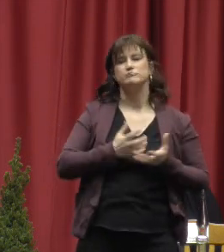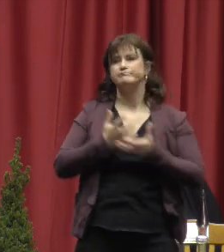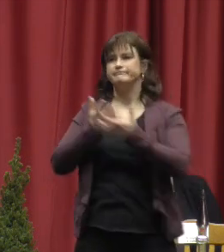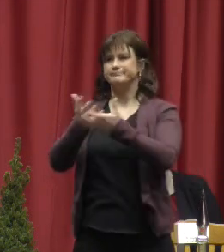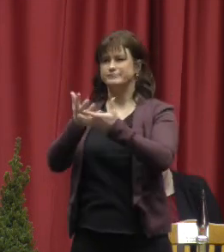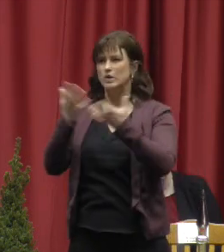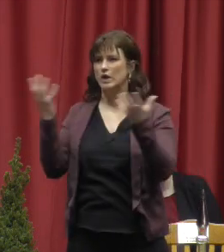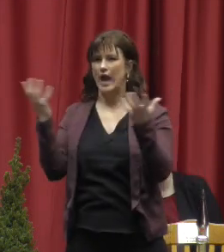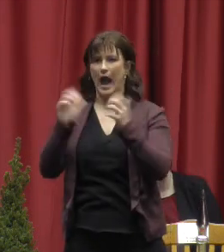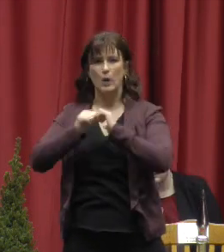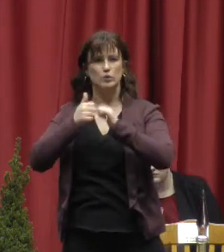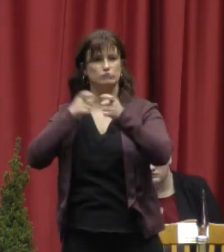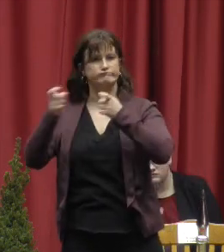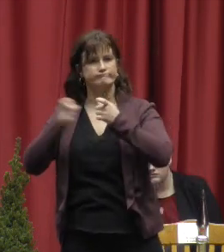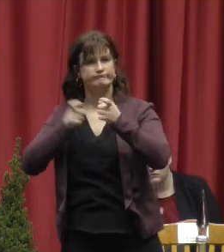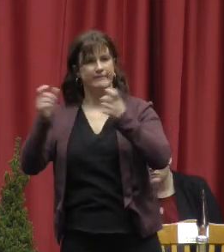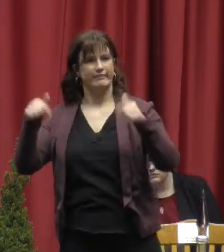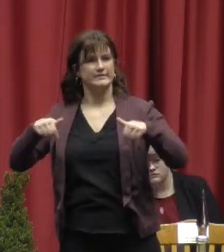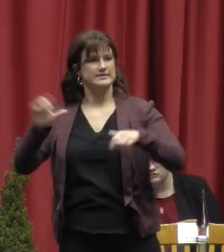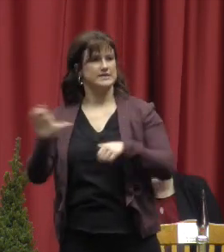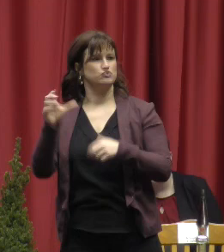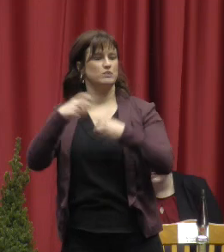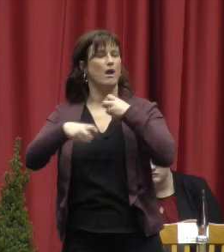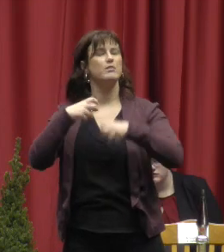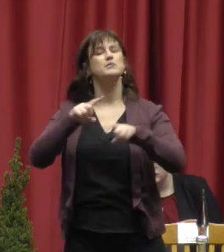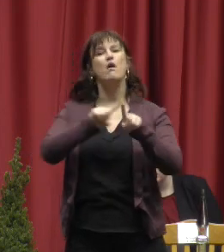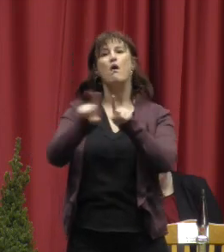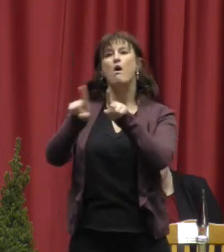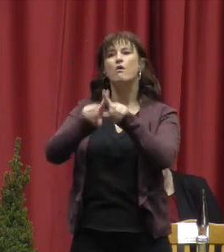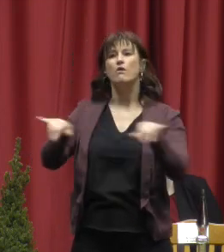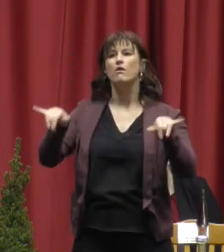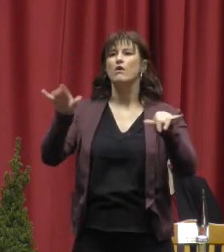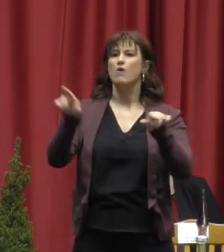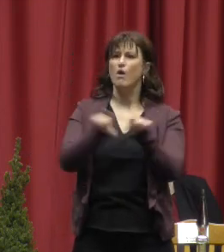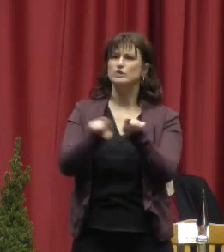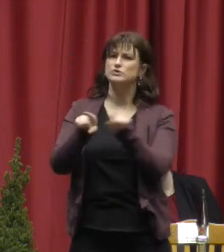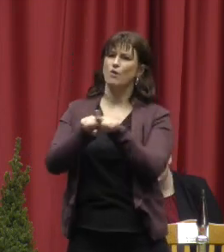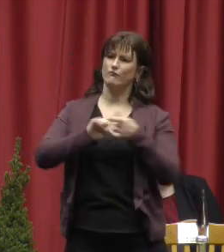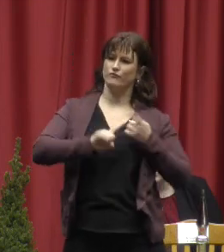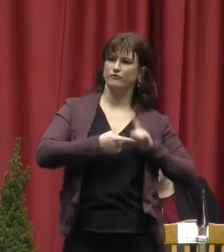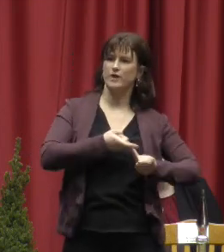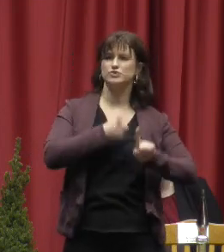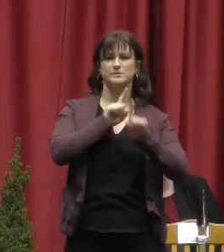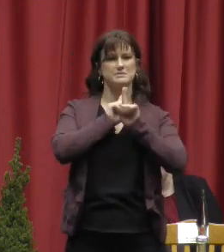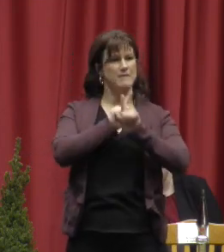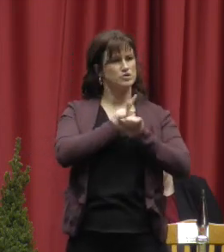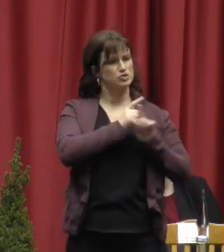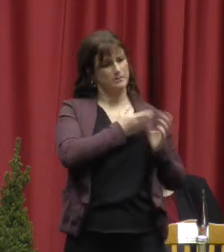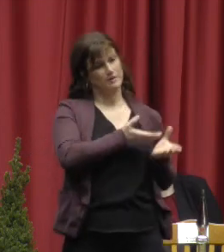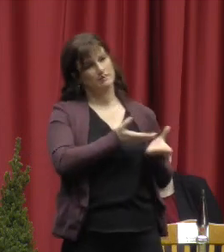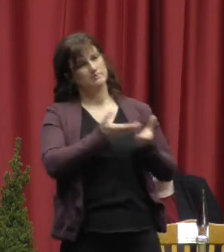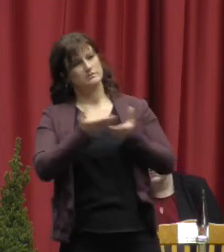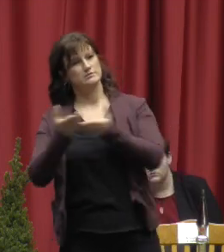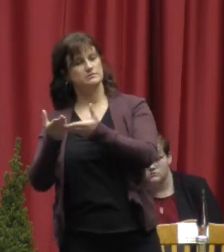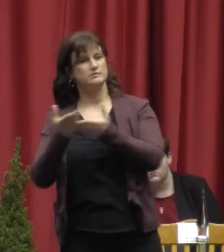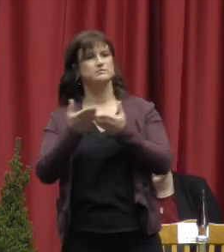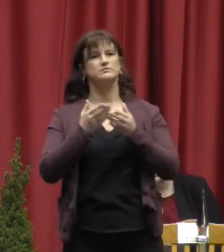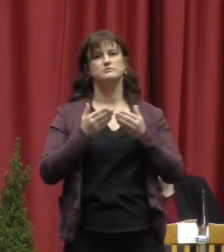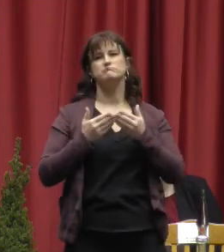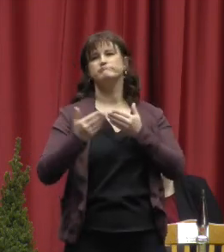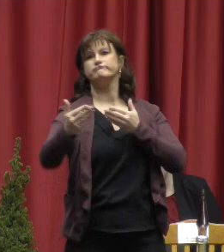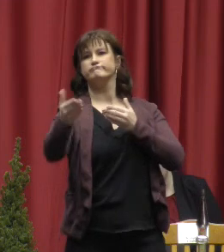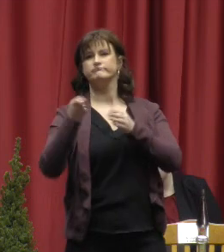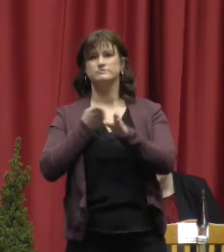century, you also carry forward the friendships and the mentorships that you've cultivated in an ever-widening professional